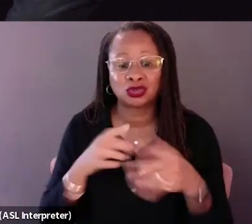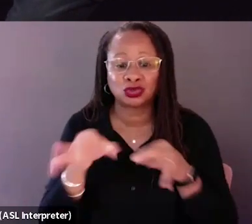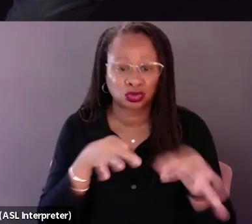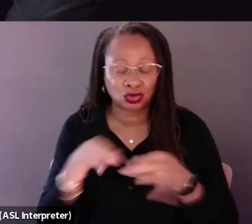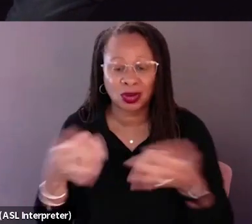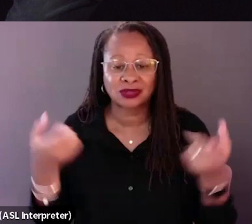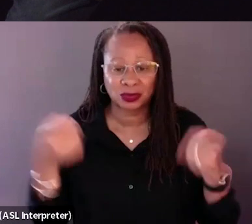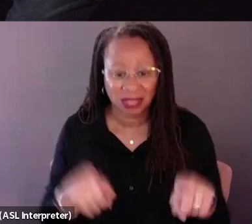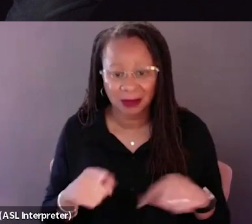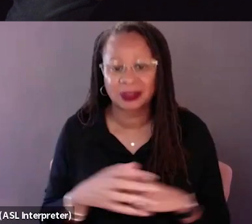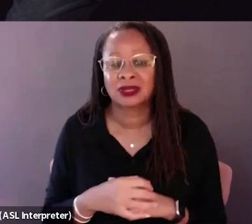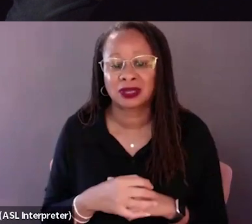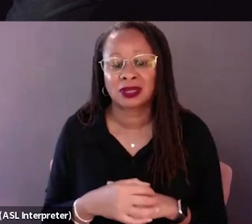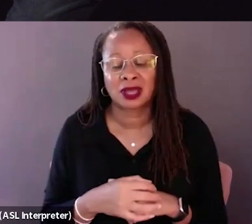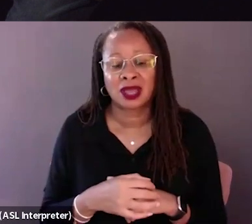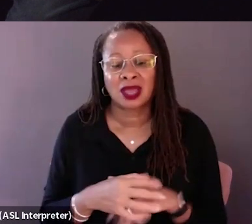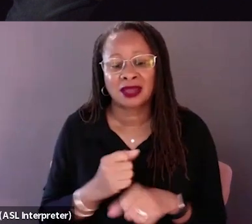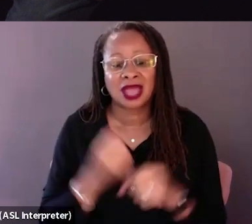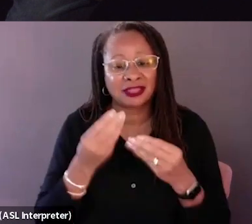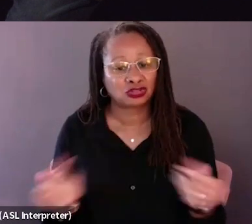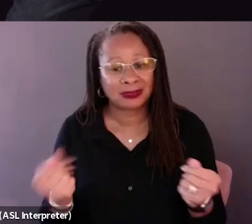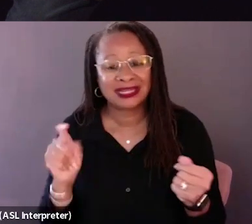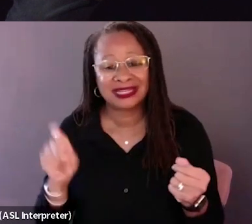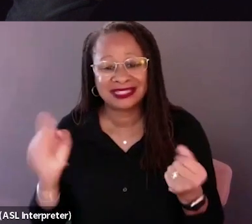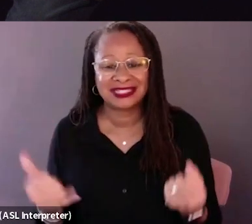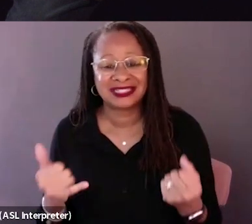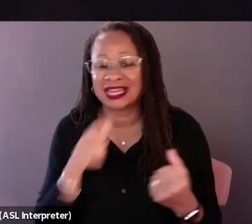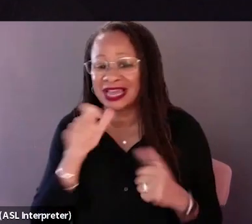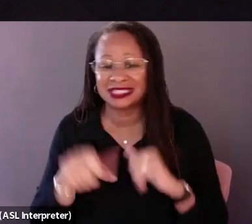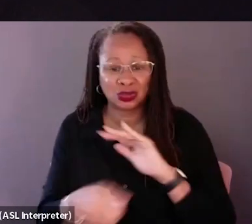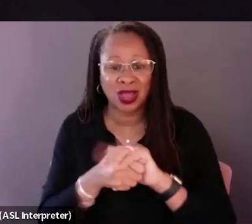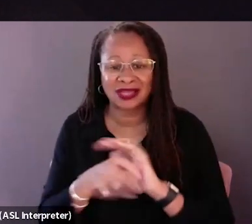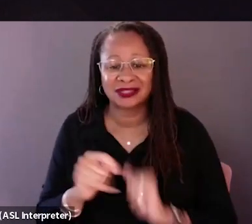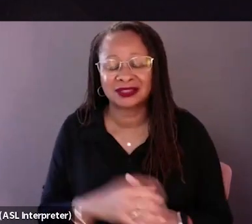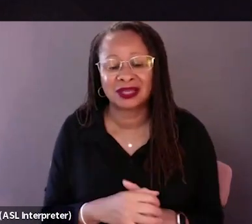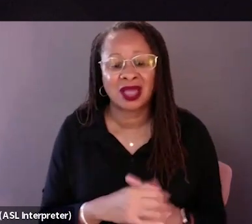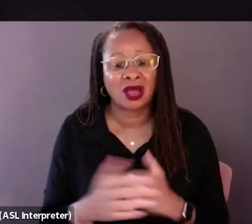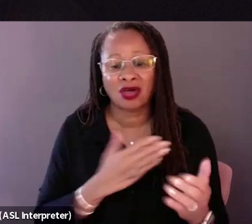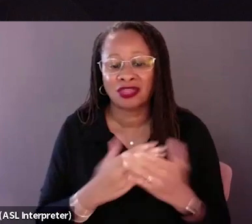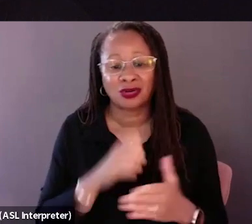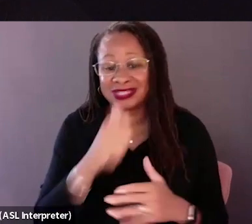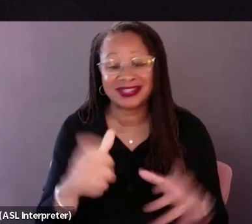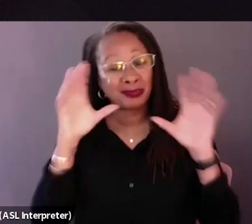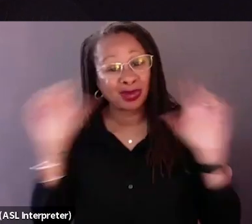is happening and get the treatment that he needs and not have to hide it, although he's not